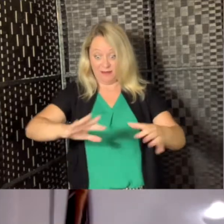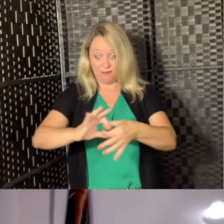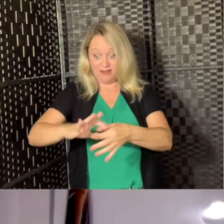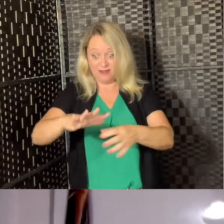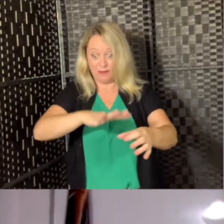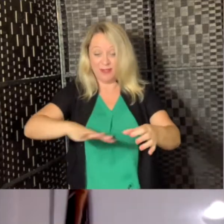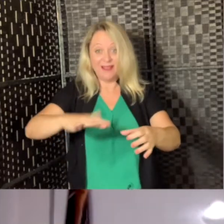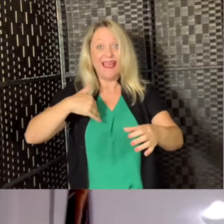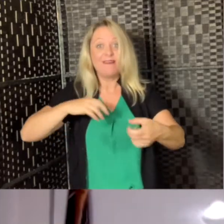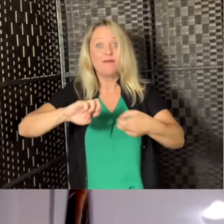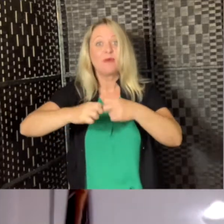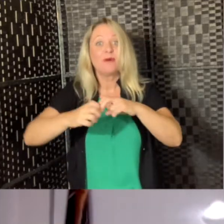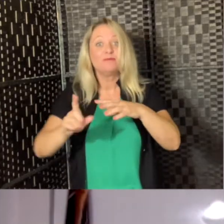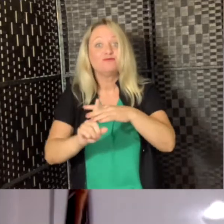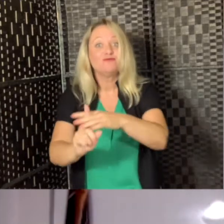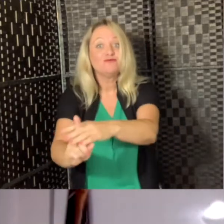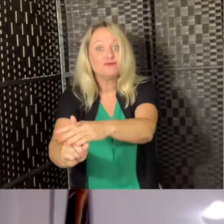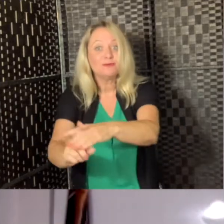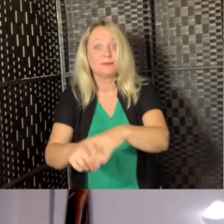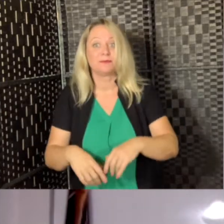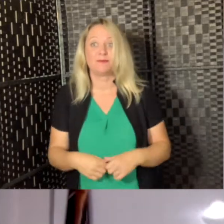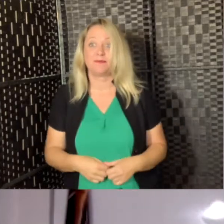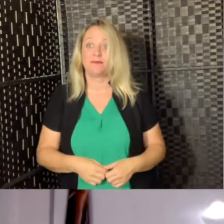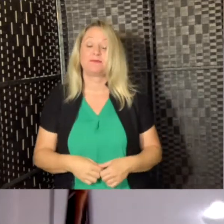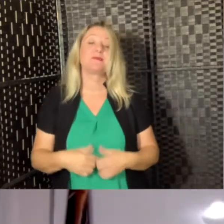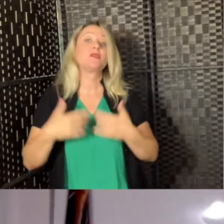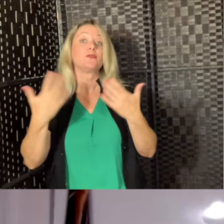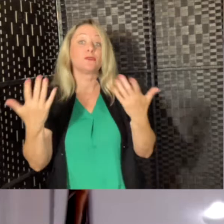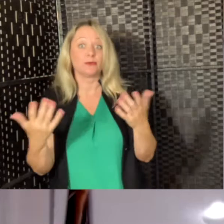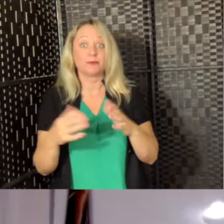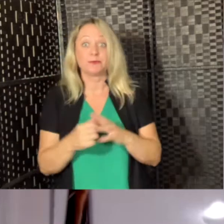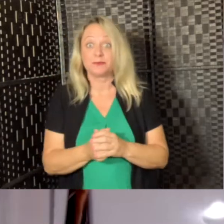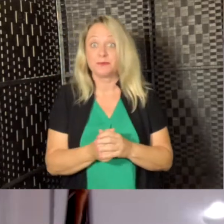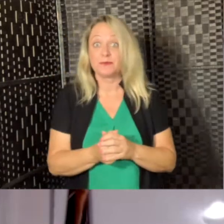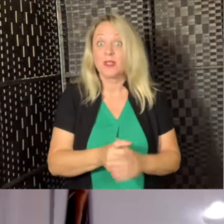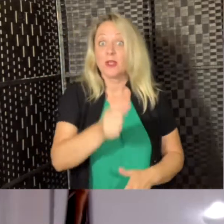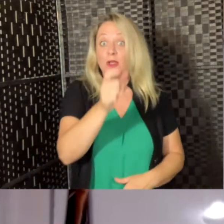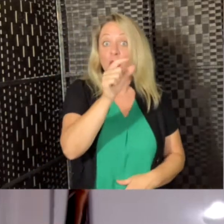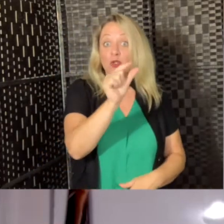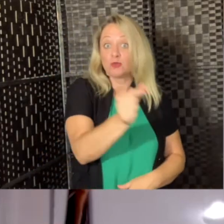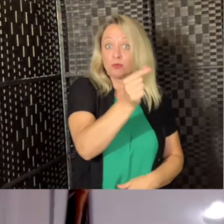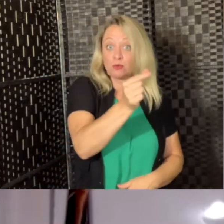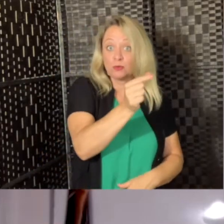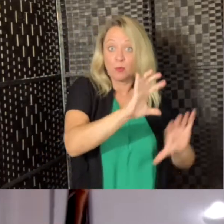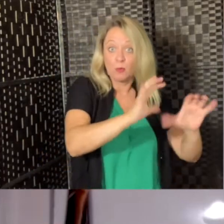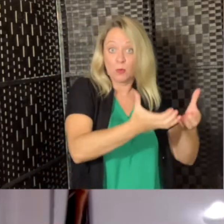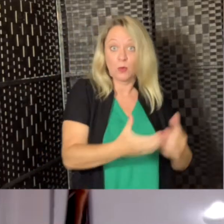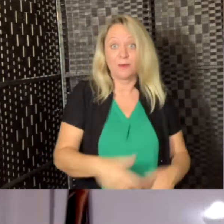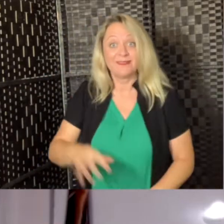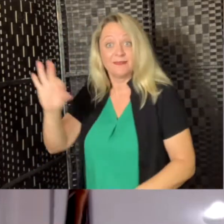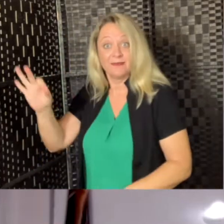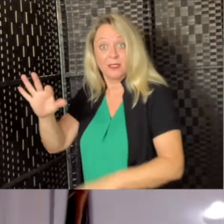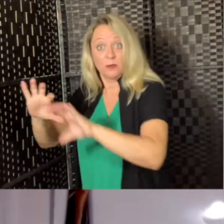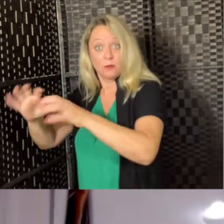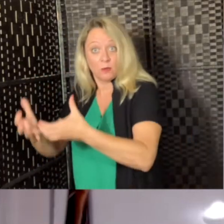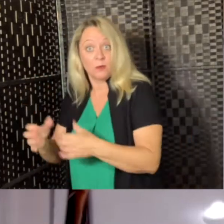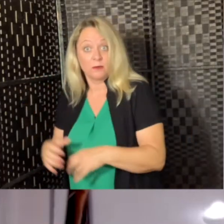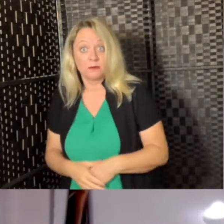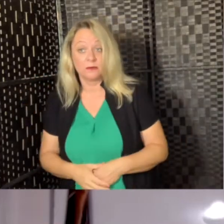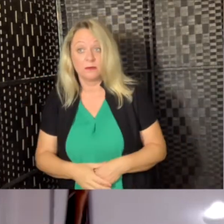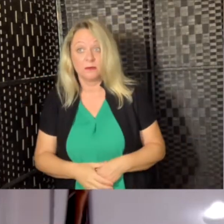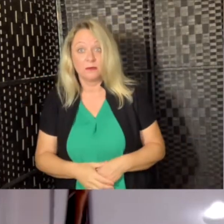to this. Gertrude has a world and Fenton has a world. That means there are actually